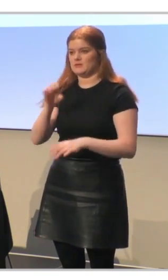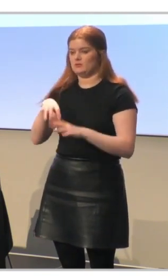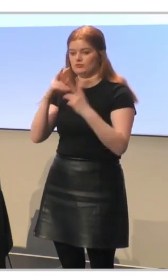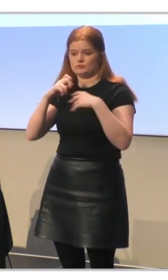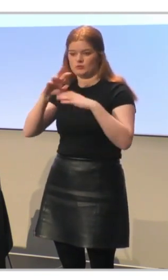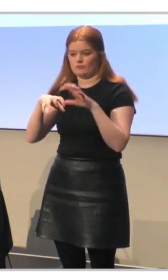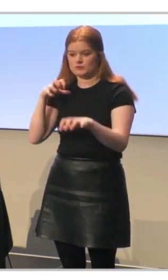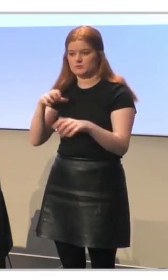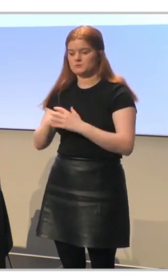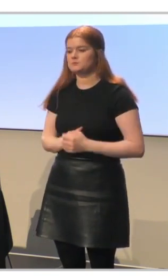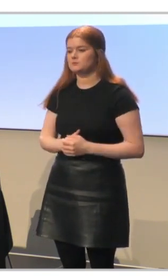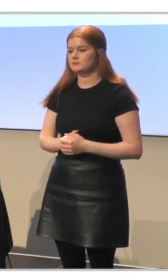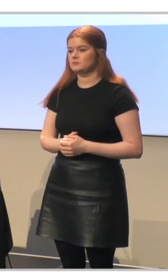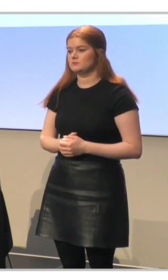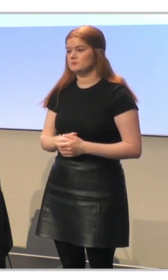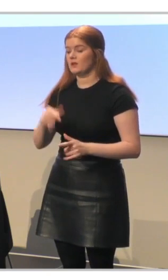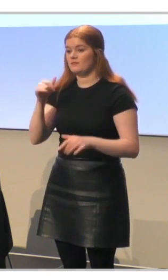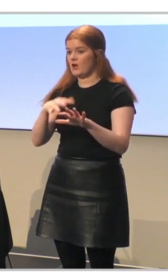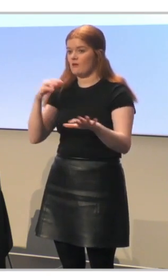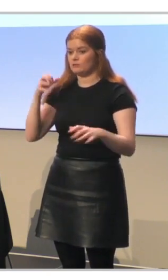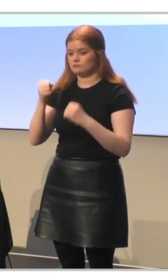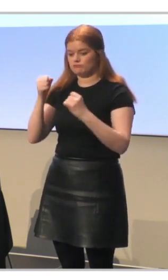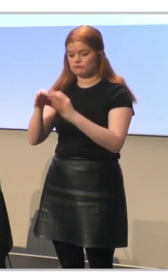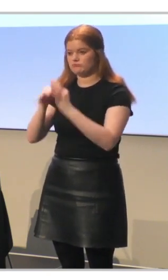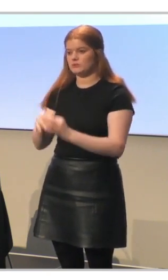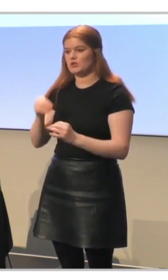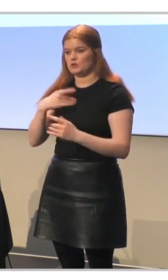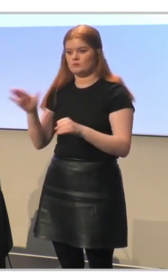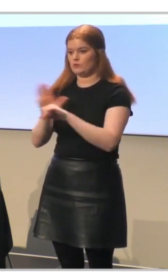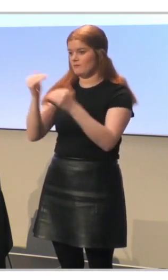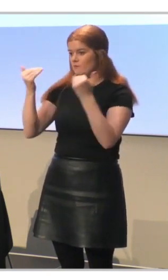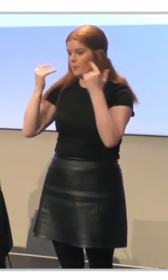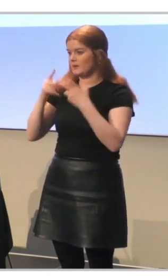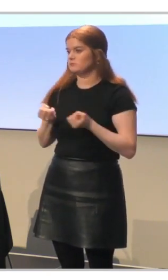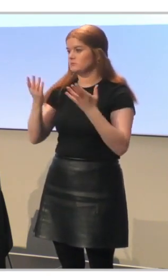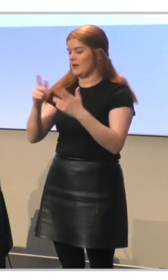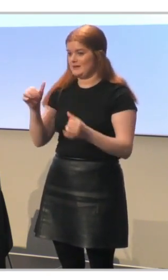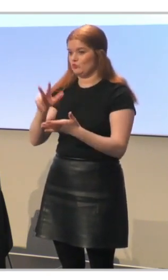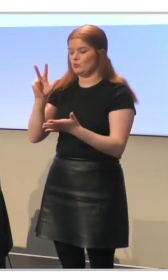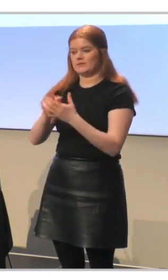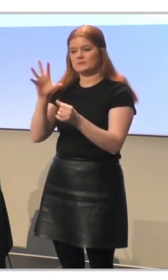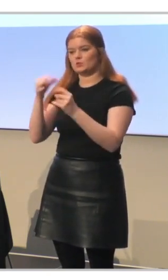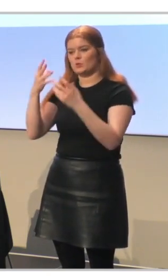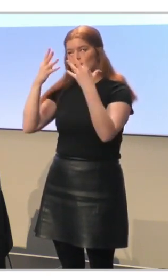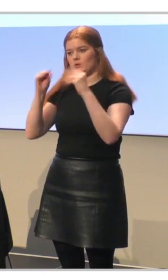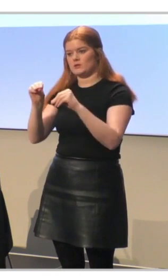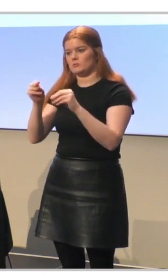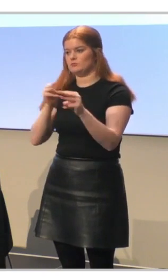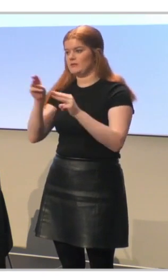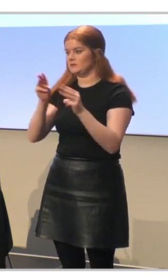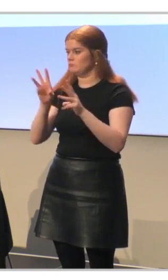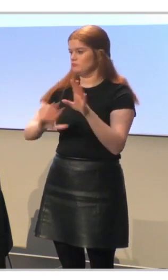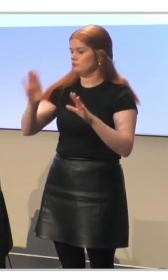Conference. A conference that is deeply rooted in informing and improving special education practice right across this